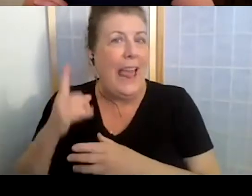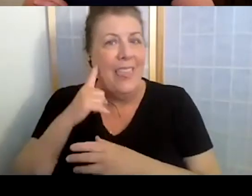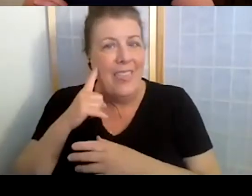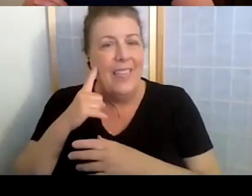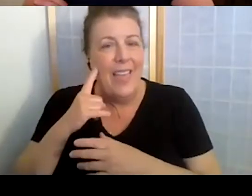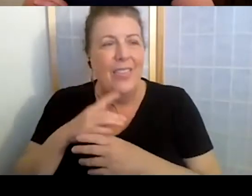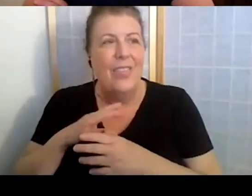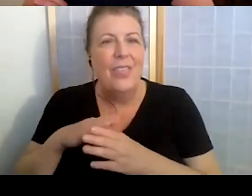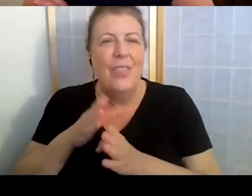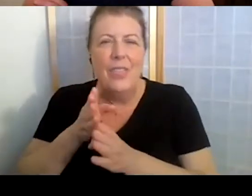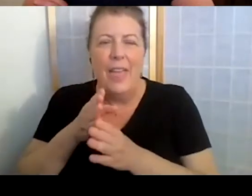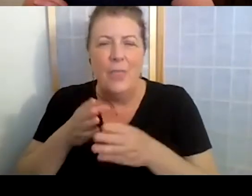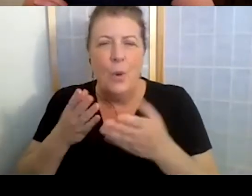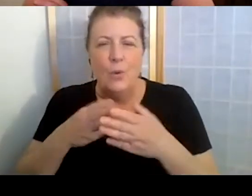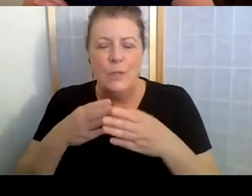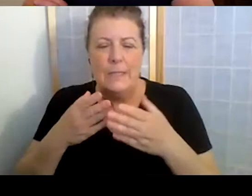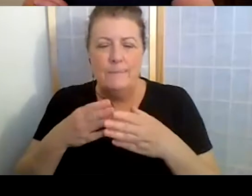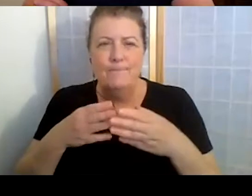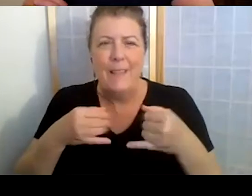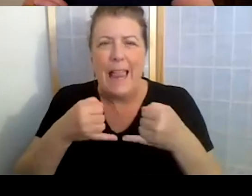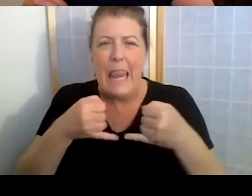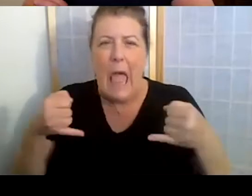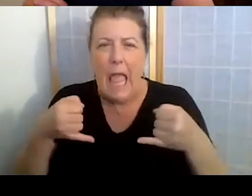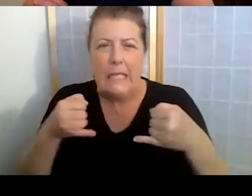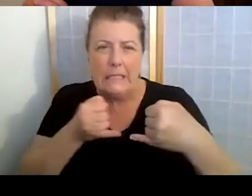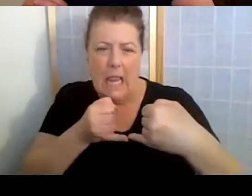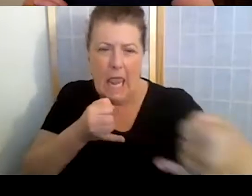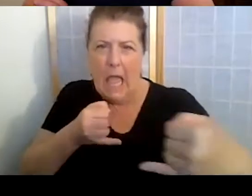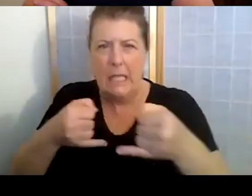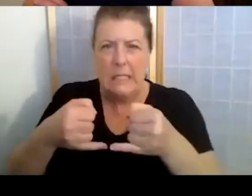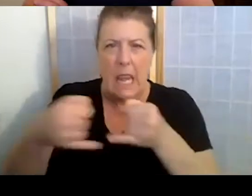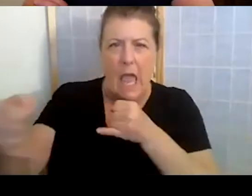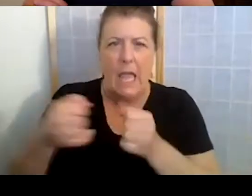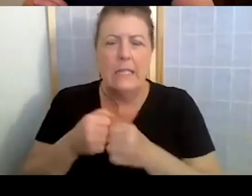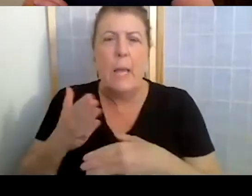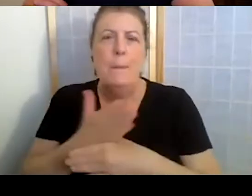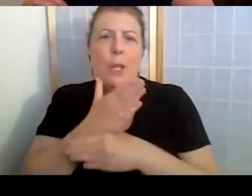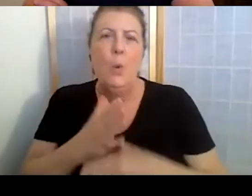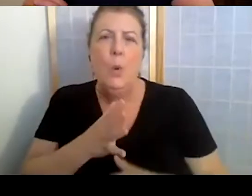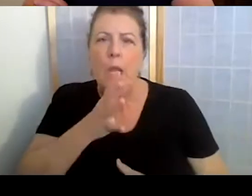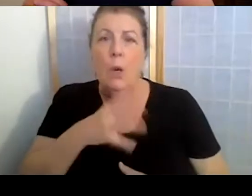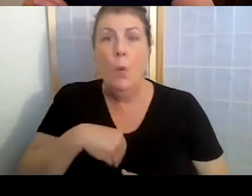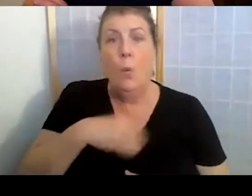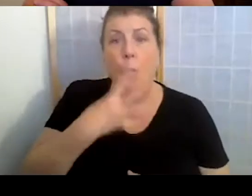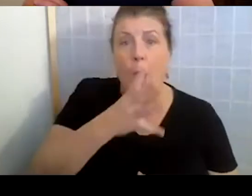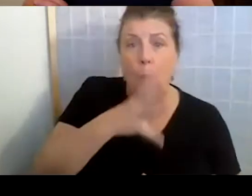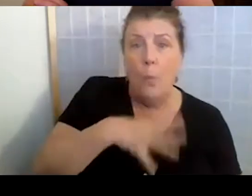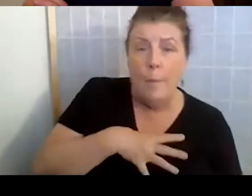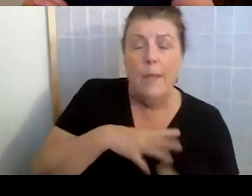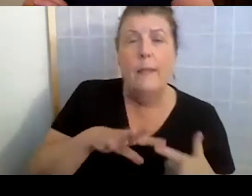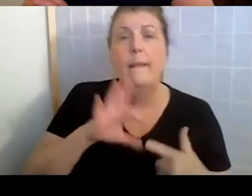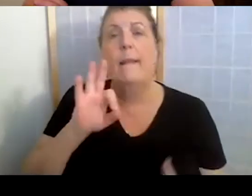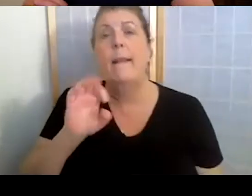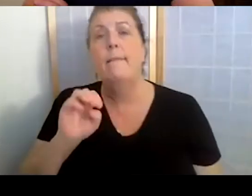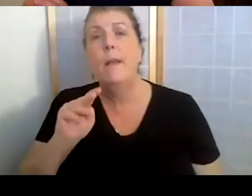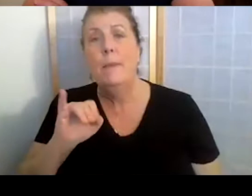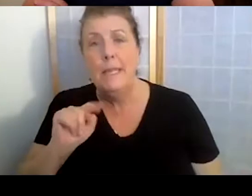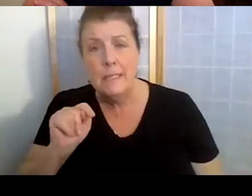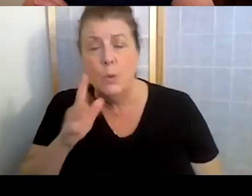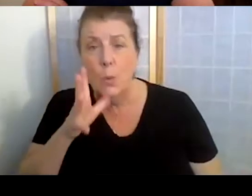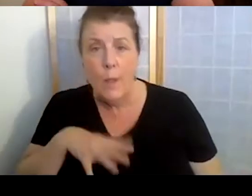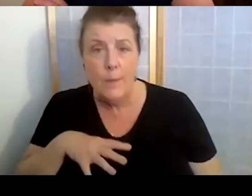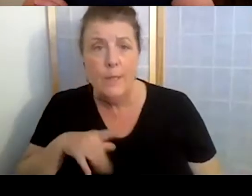white women, feminists, and Black feminists go back decades. You know, they really go back to the suffragist movement, you know, in